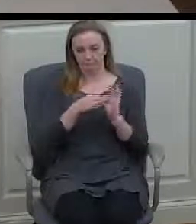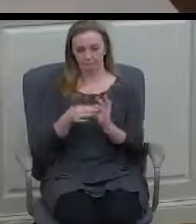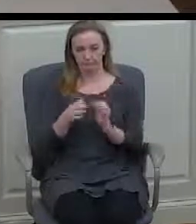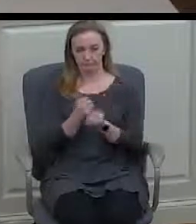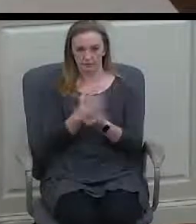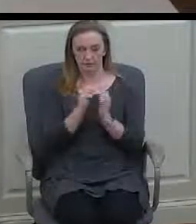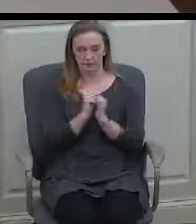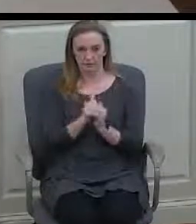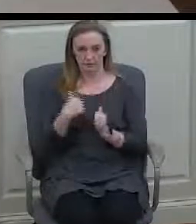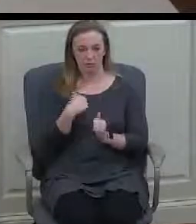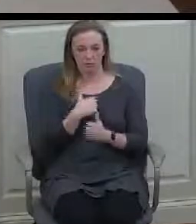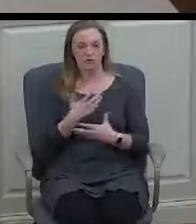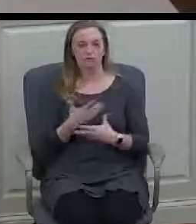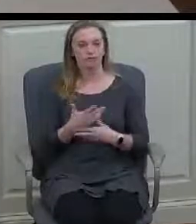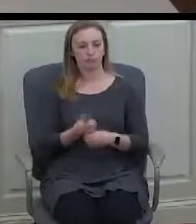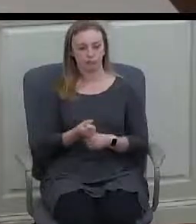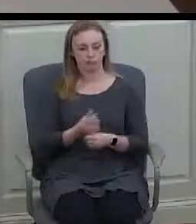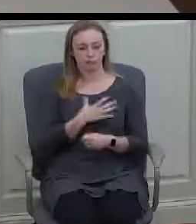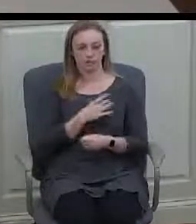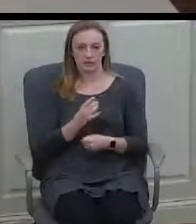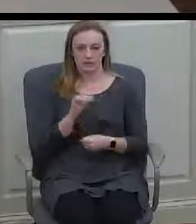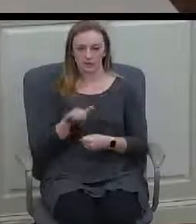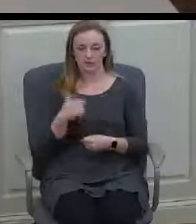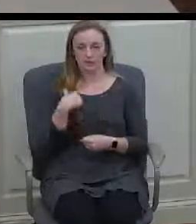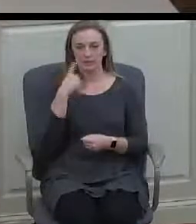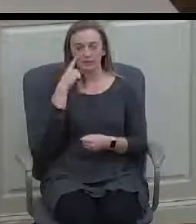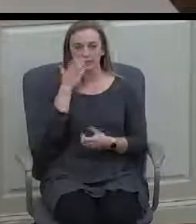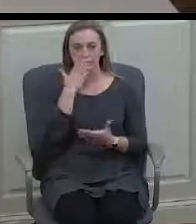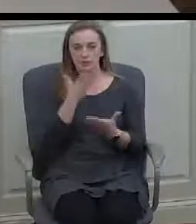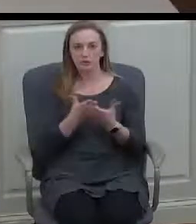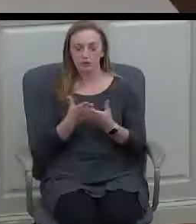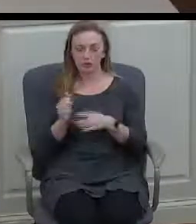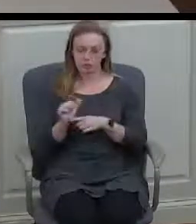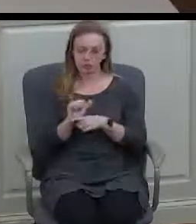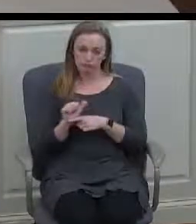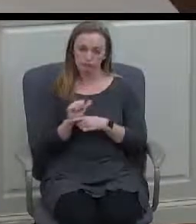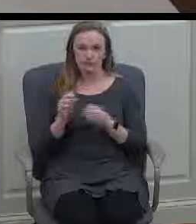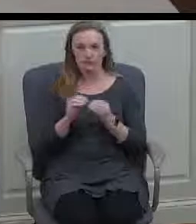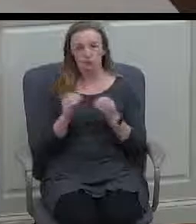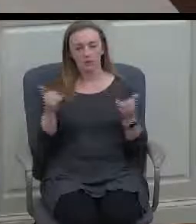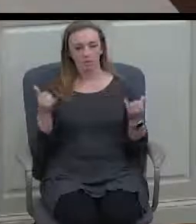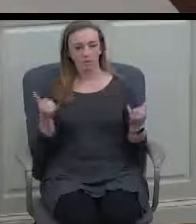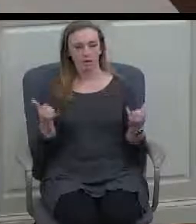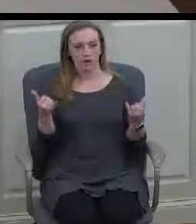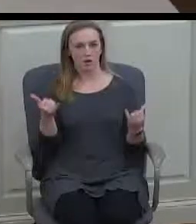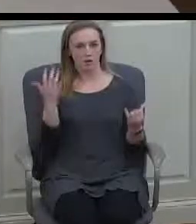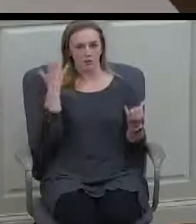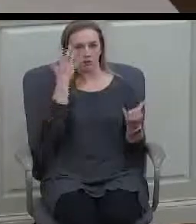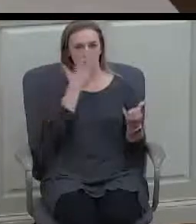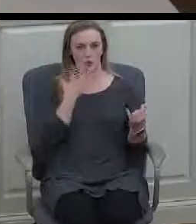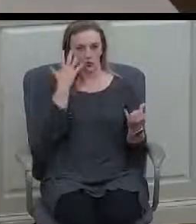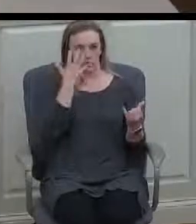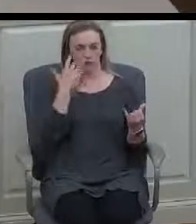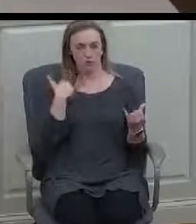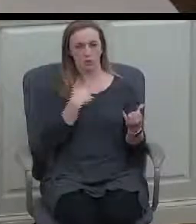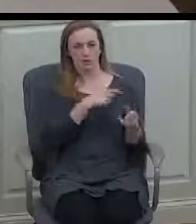So we feel good about that, and think it was a good exercise. It's a more modern look, which we also have.